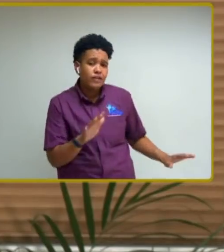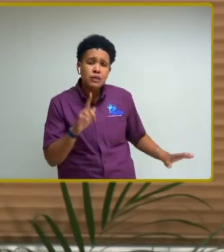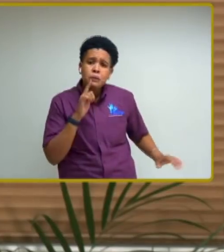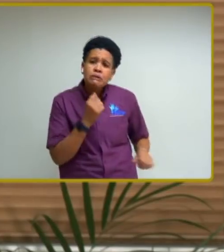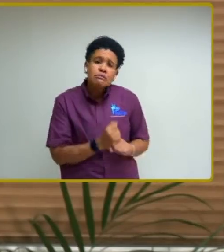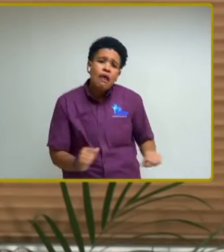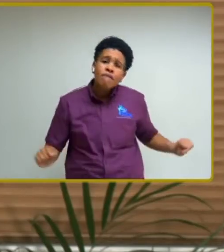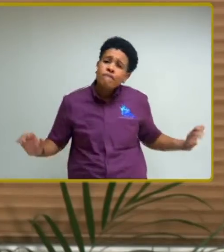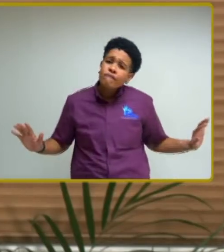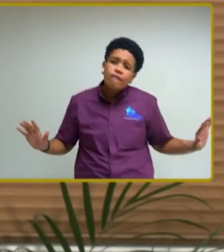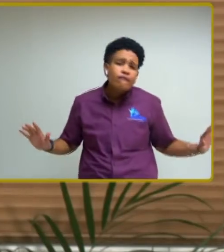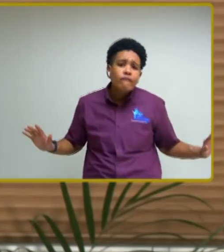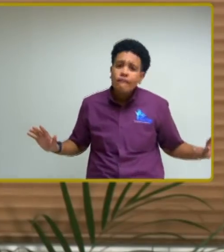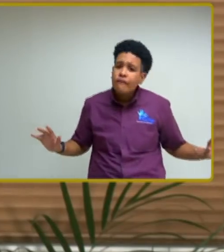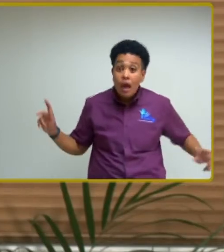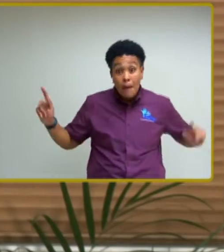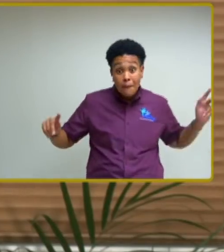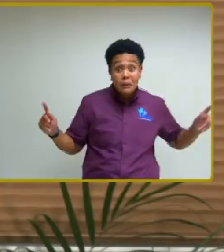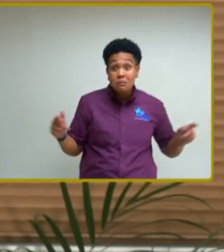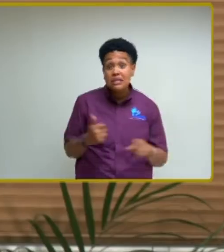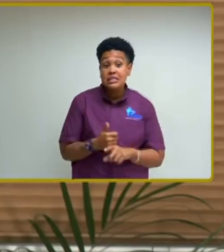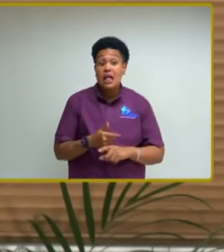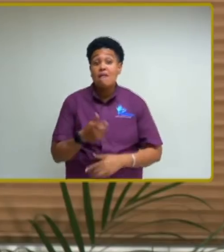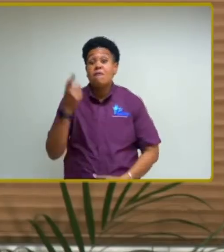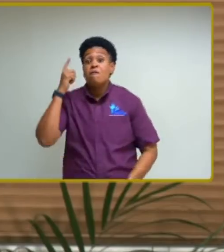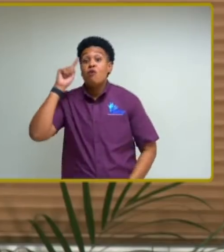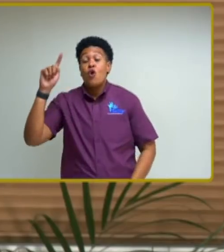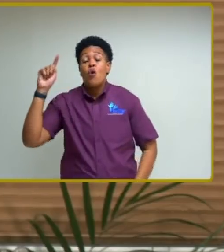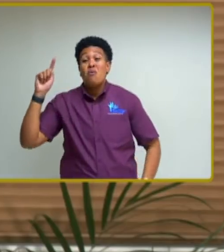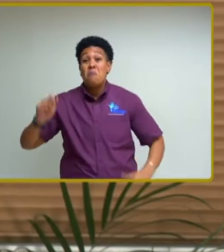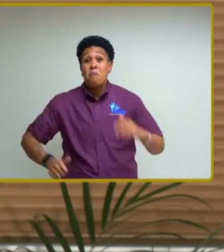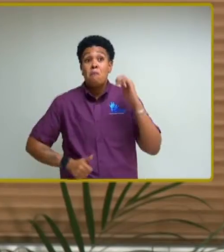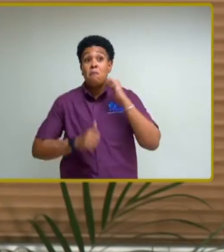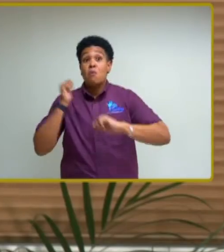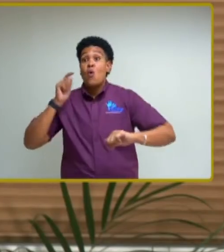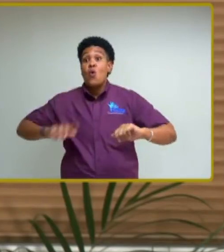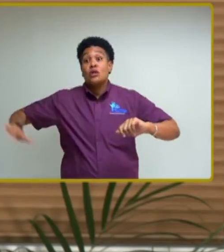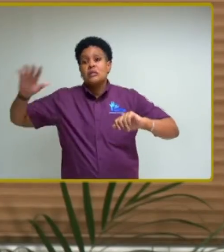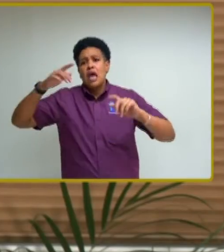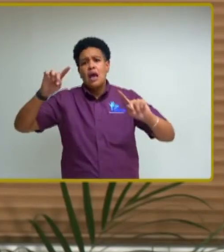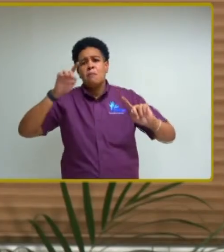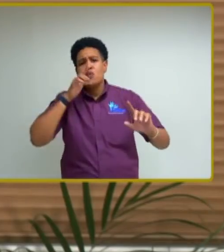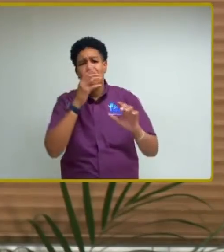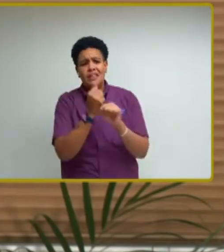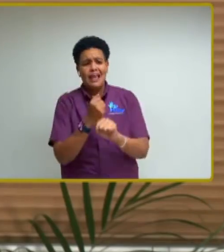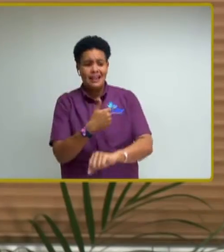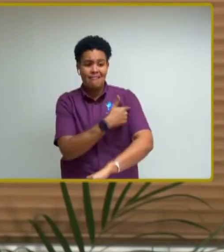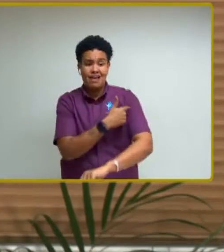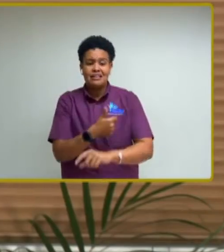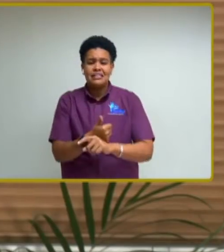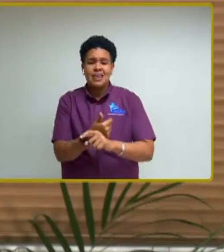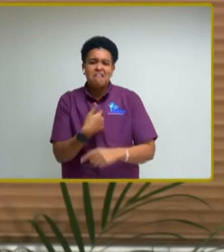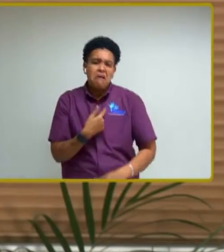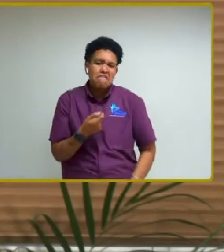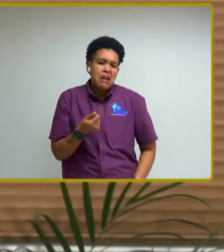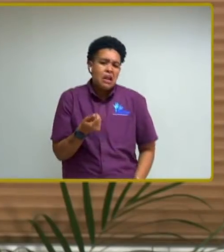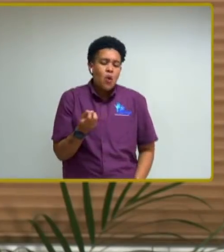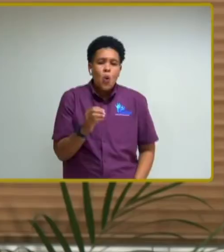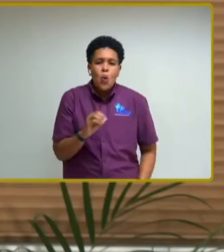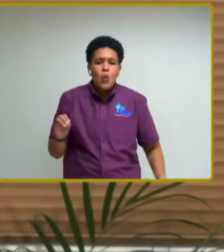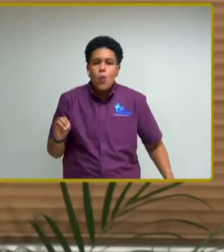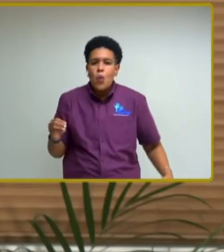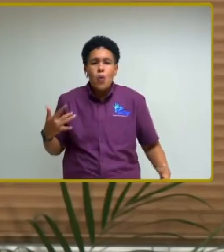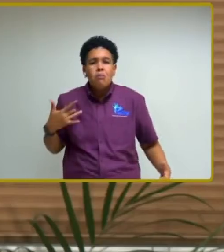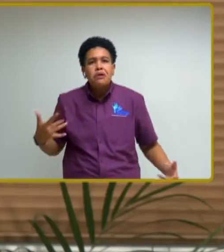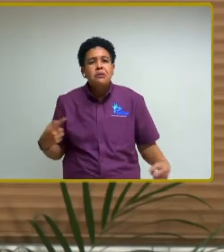safe, and persons, for the overwhelming number of cases who have taken the vaccines, have had little or no